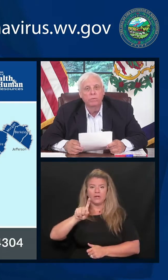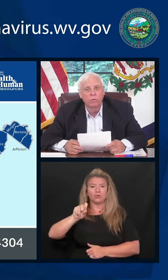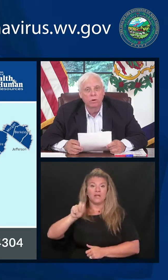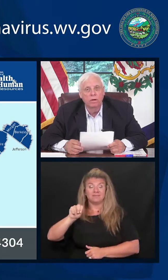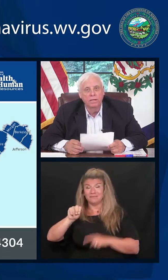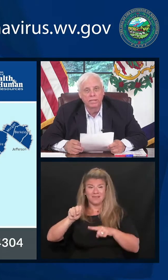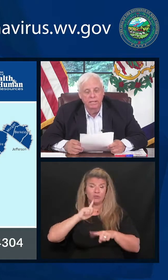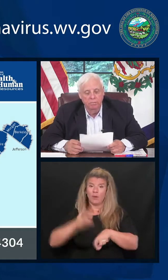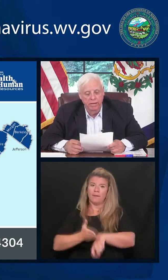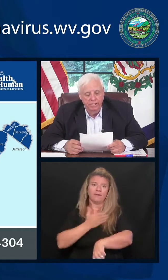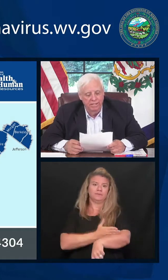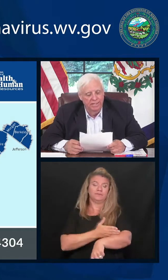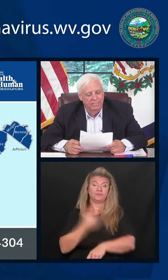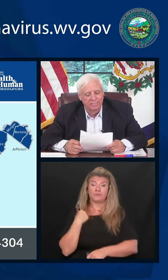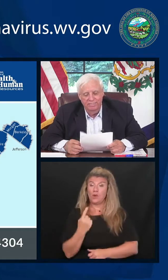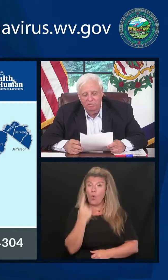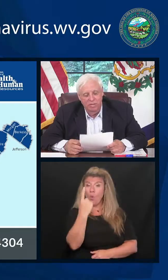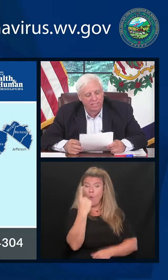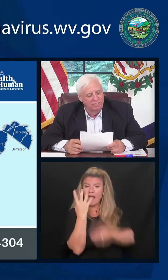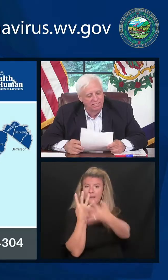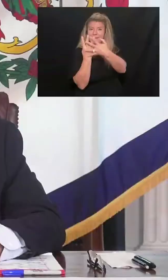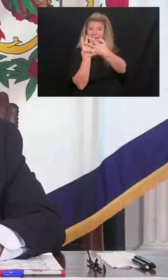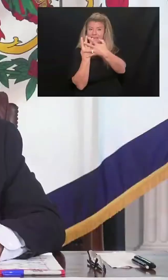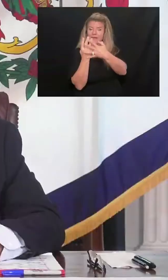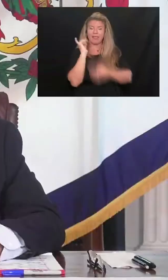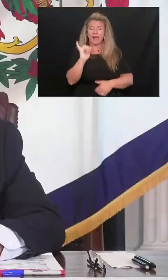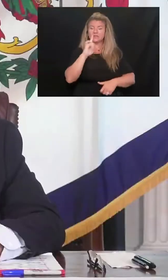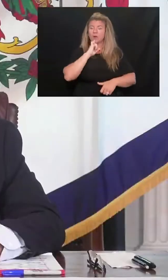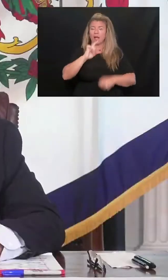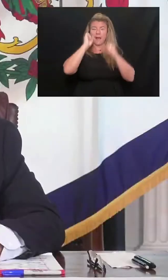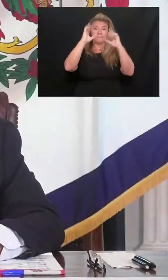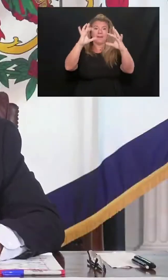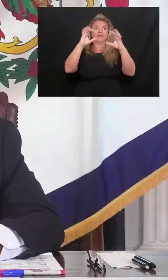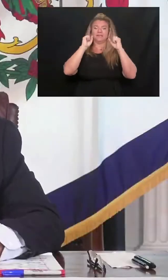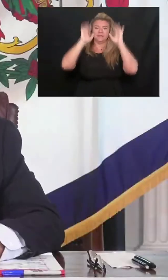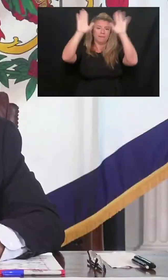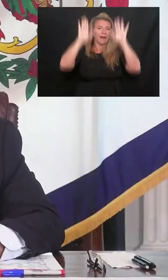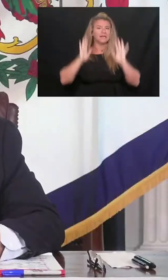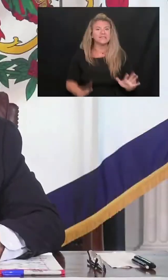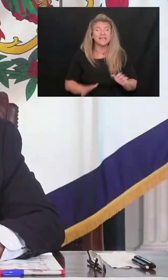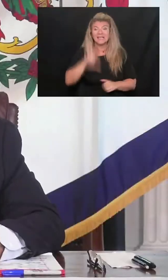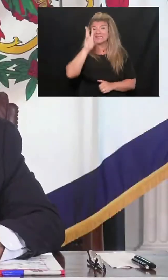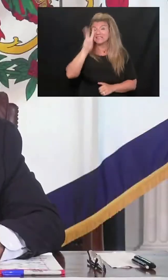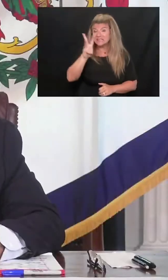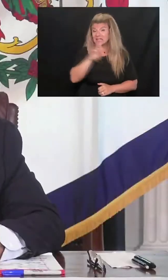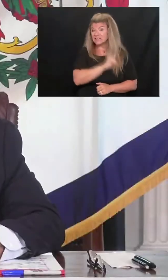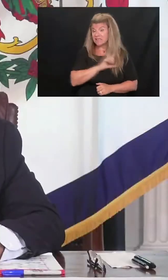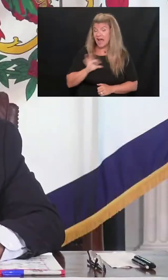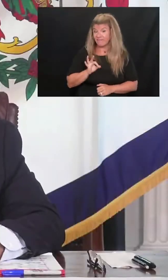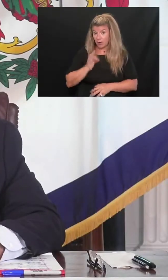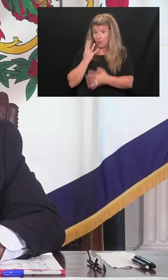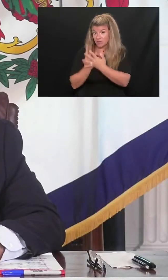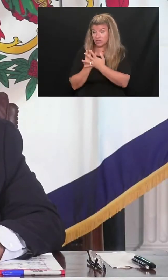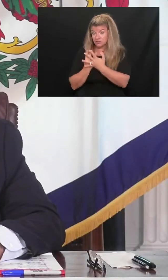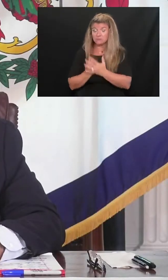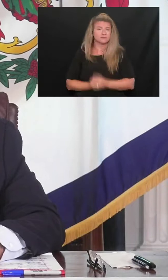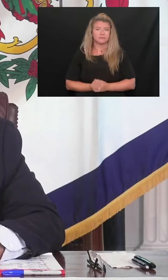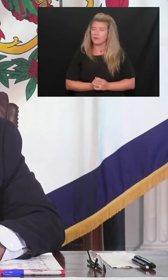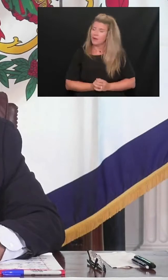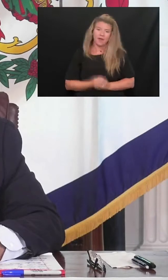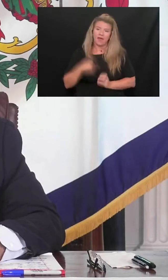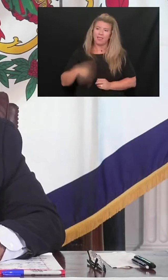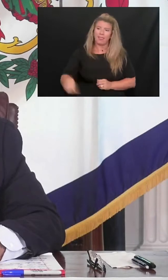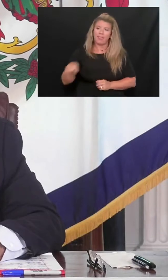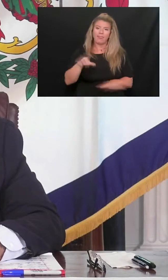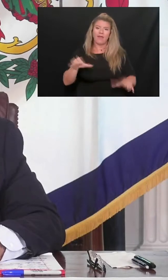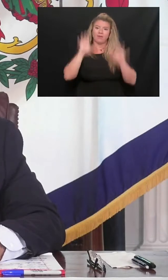have 1 inmate case. It's amazing. It is totally amazing. And 6 staff cases in corrections. What a job they've